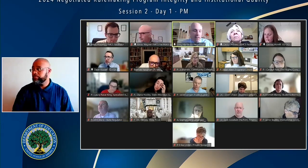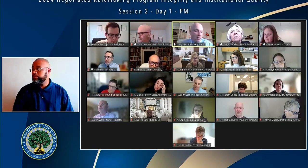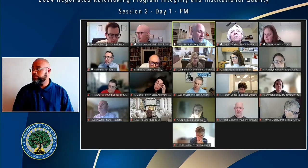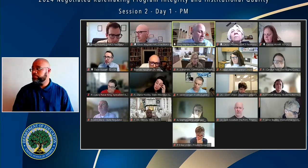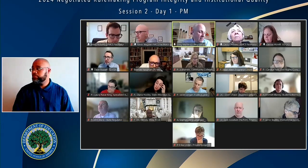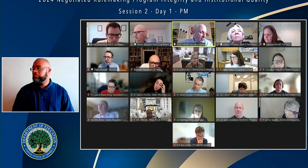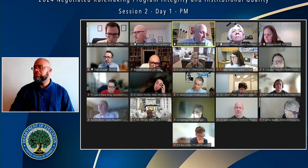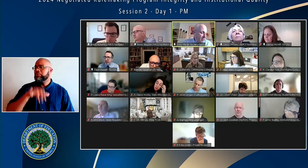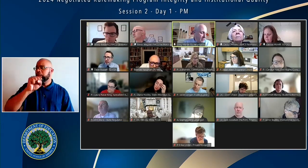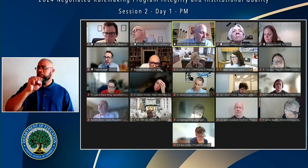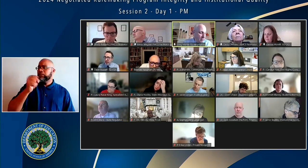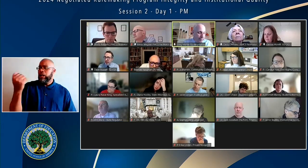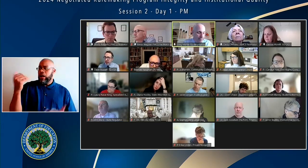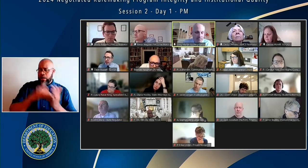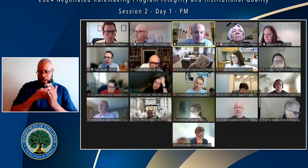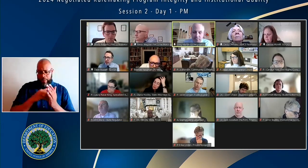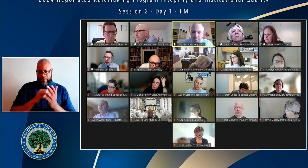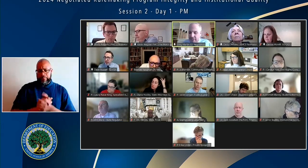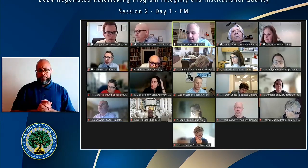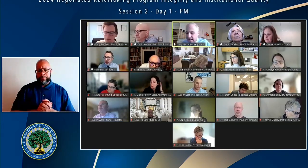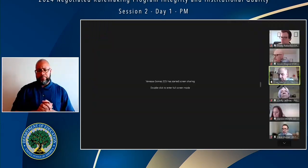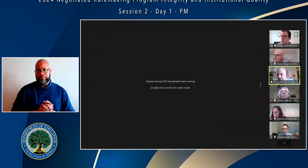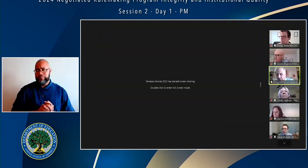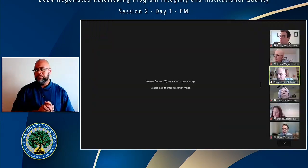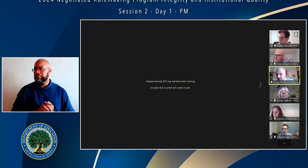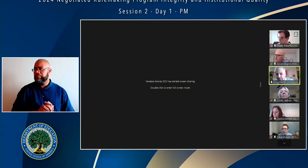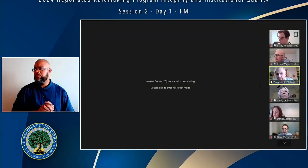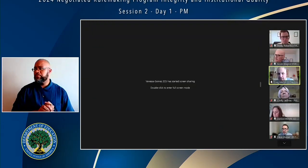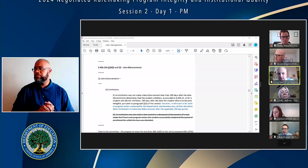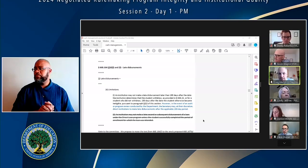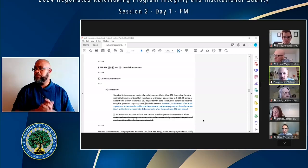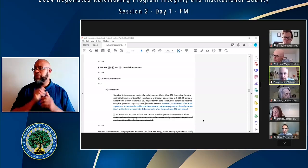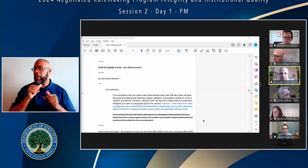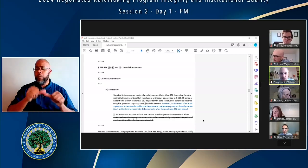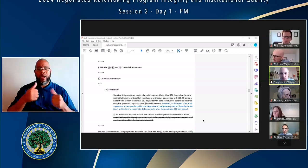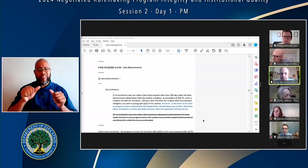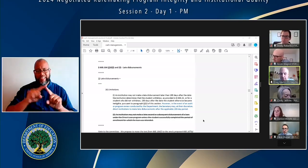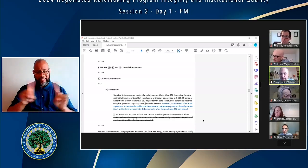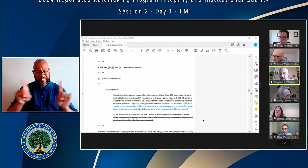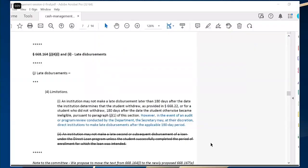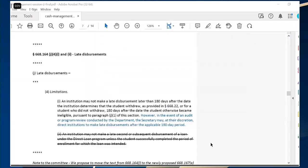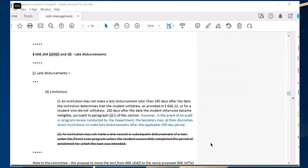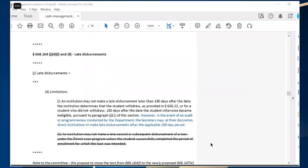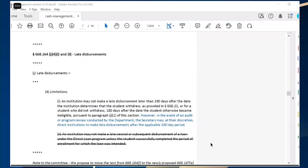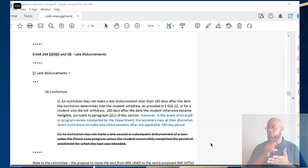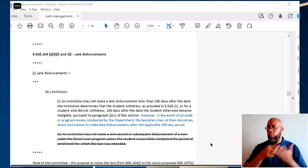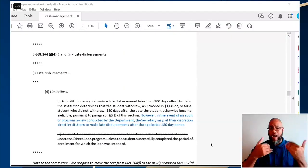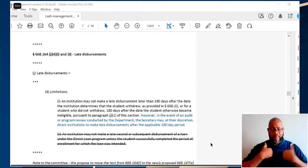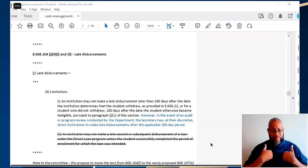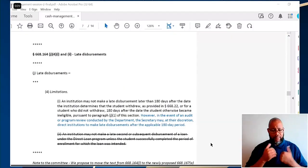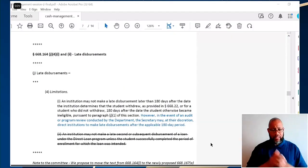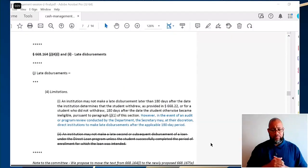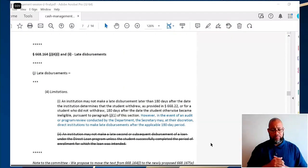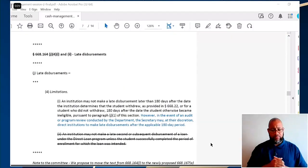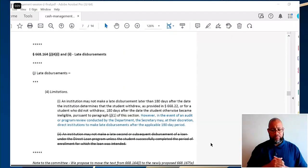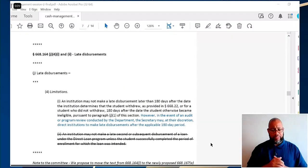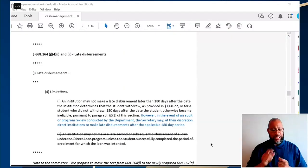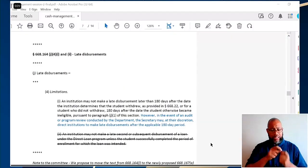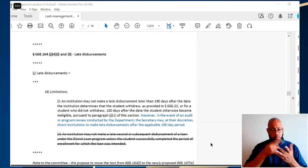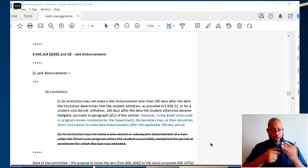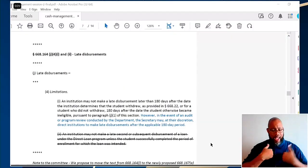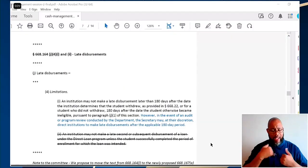Yes. Here again, we're not proposing anything different. This is pretty much what we had, exactly what we had last